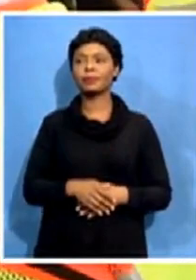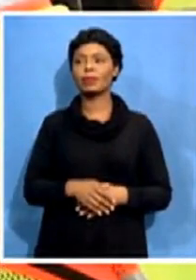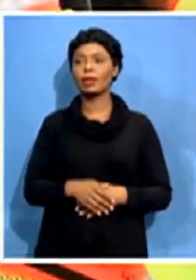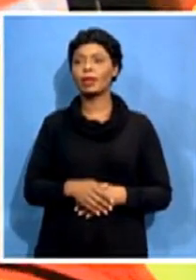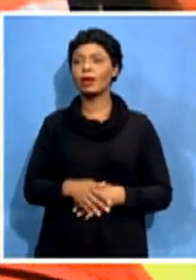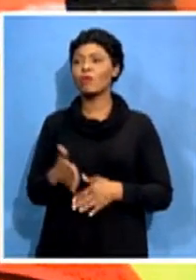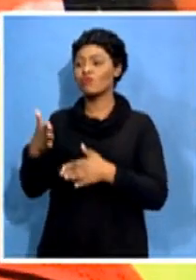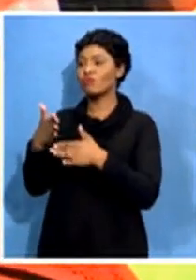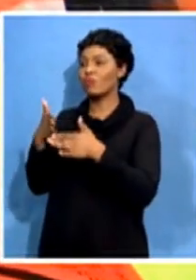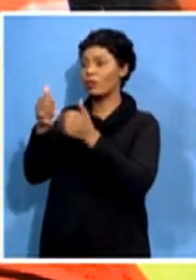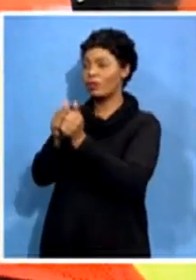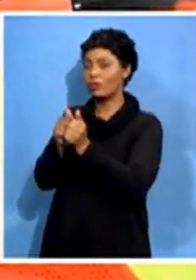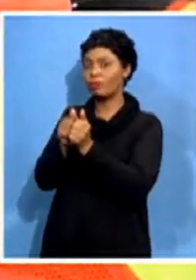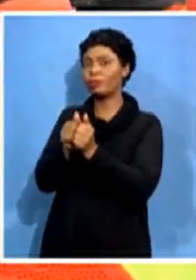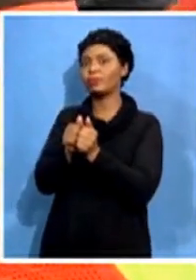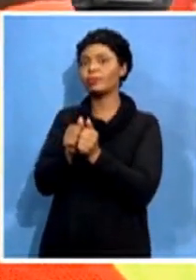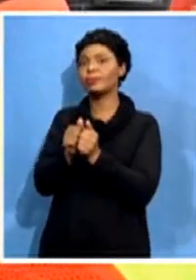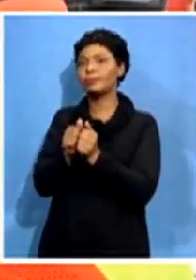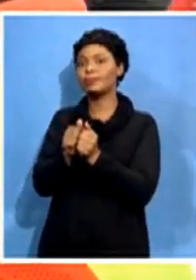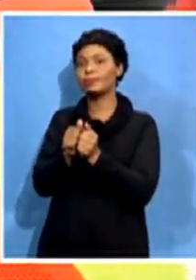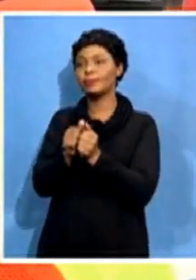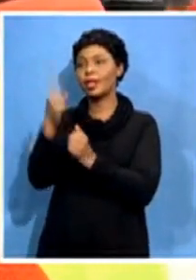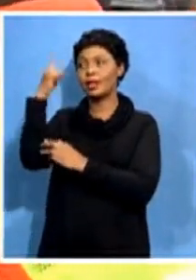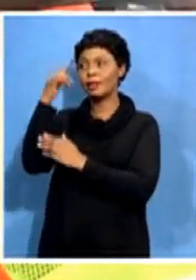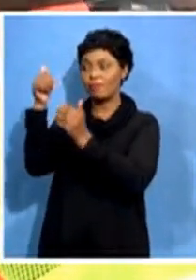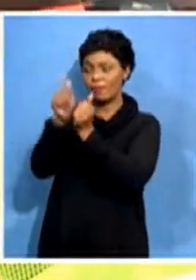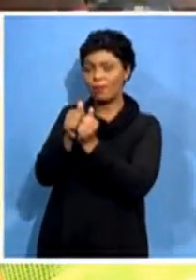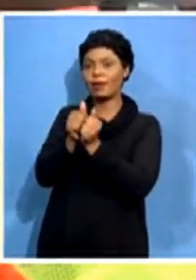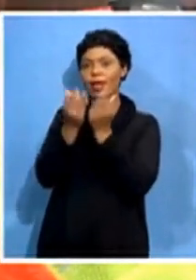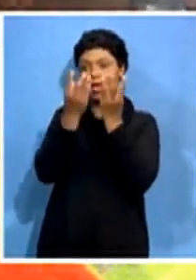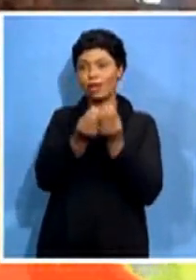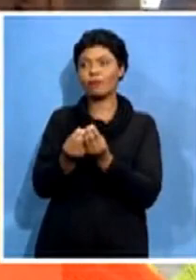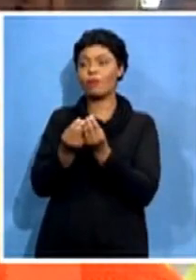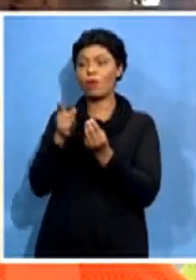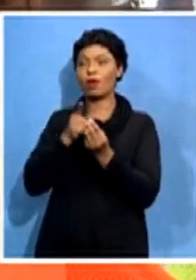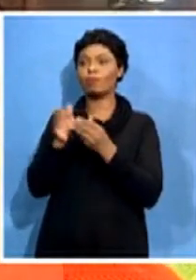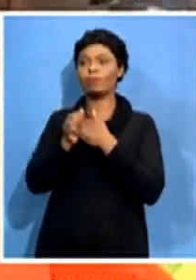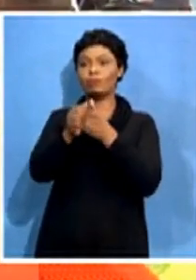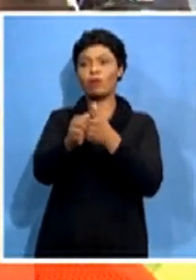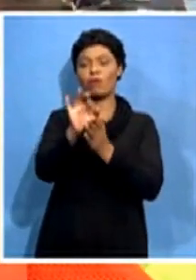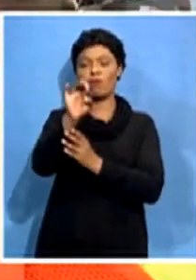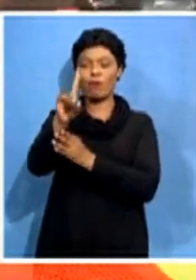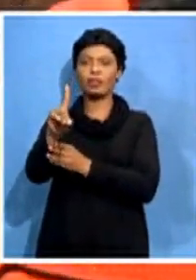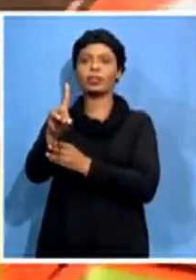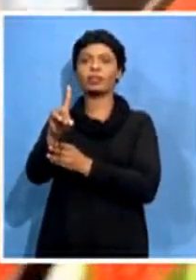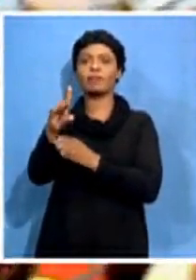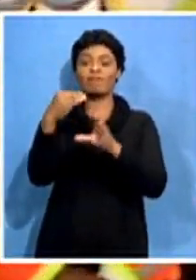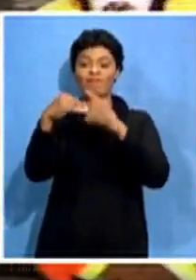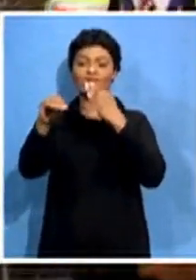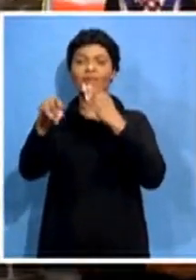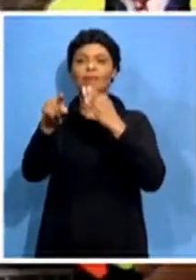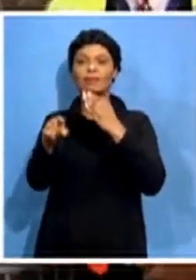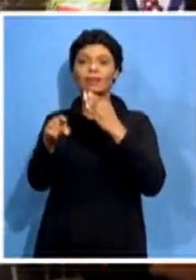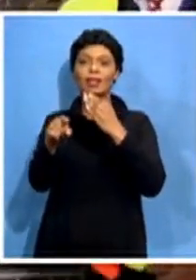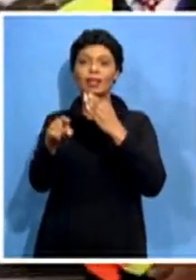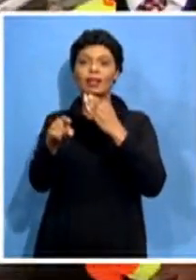strong partnership with Ford as a lead investor, and therefore the relationship between government and private sector will be cemented